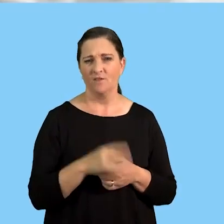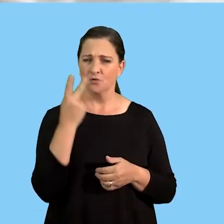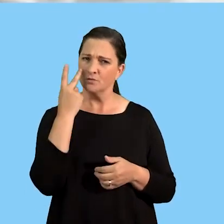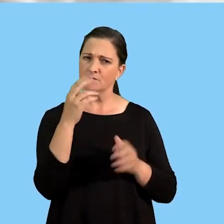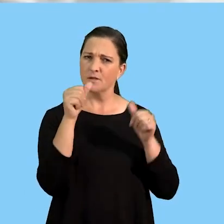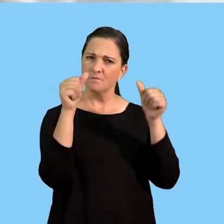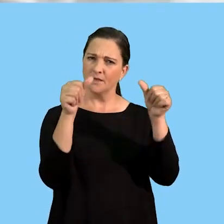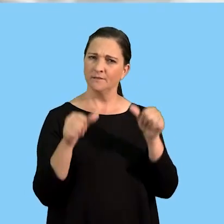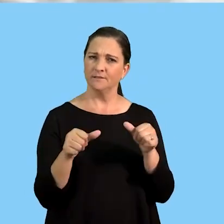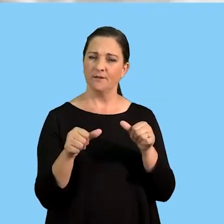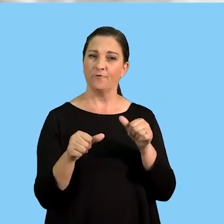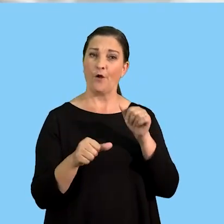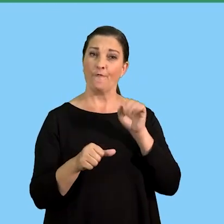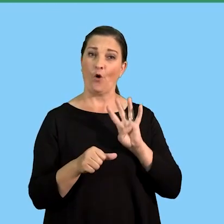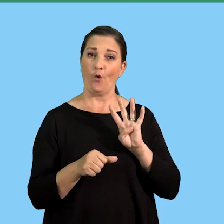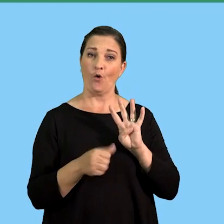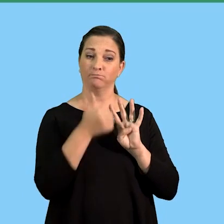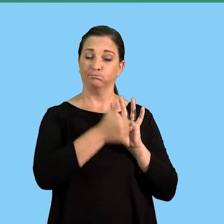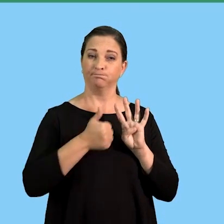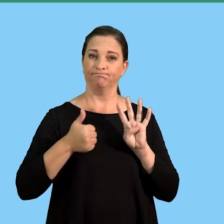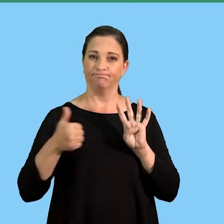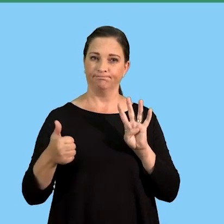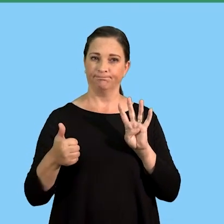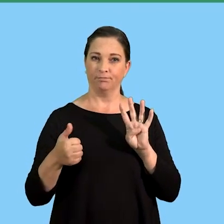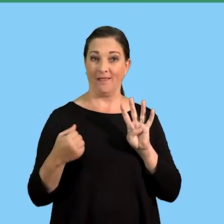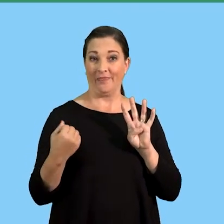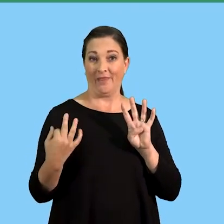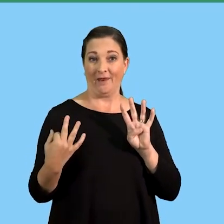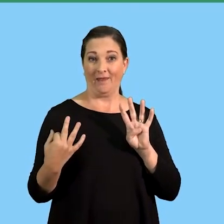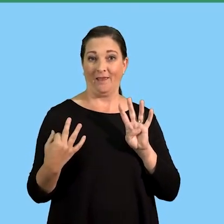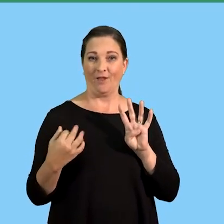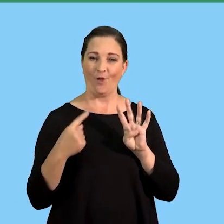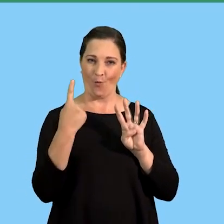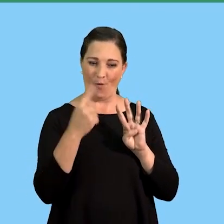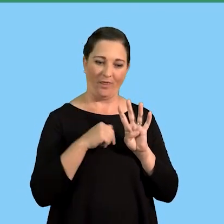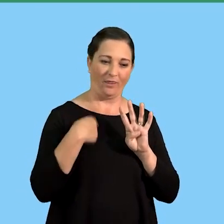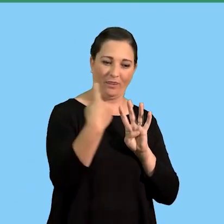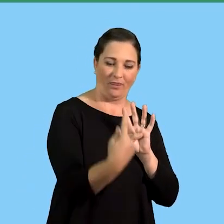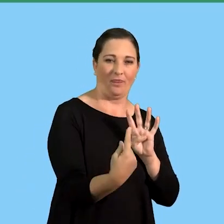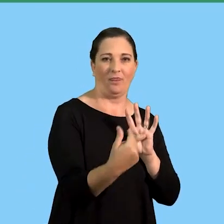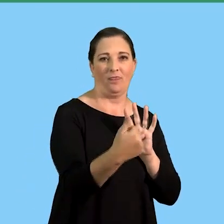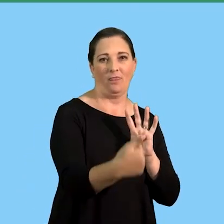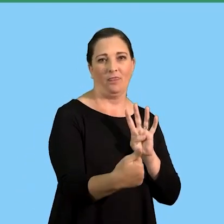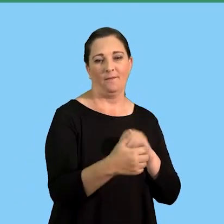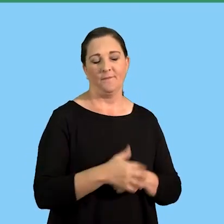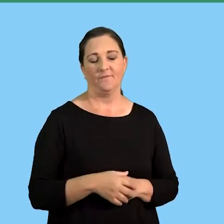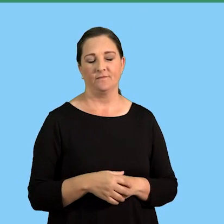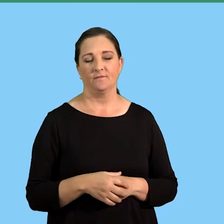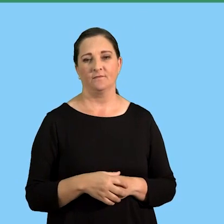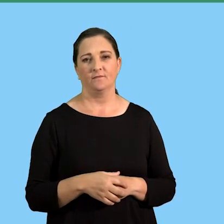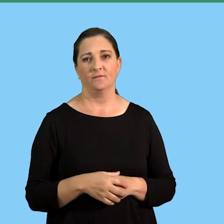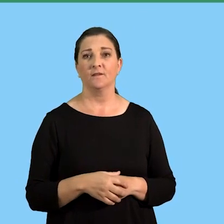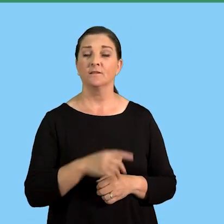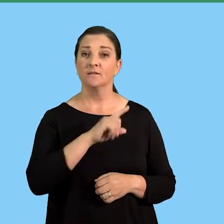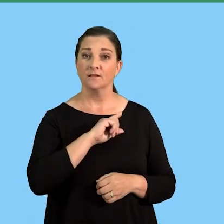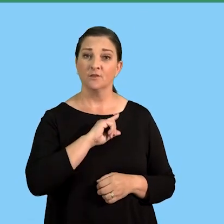as you can see from the picture, there are 4 people that are sitting, 3 on one side and 1 on the other. Now, this